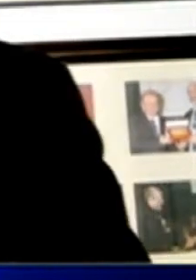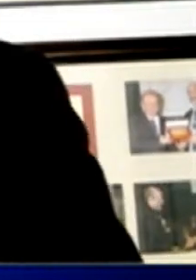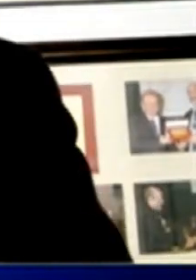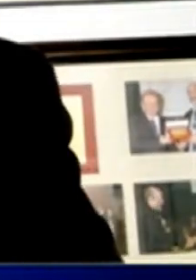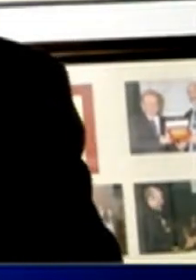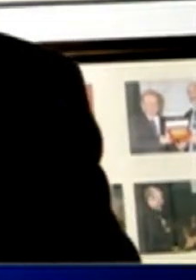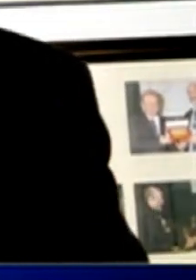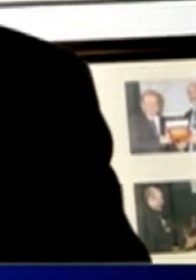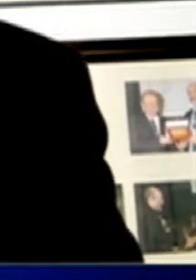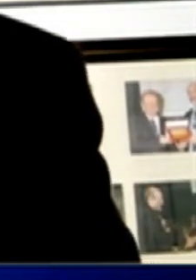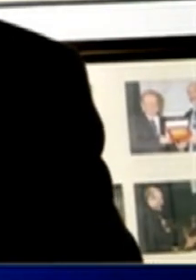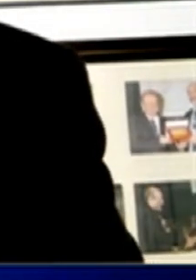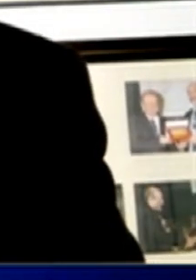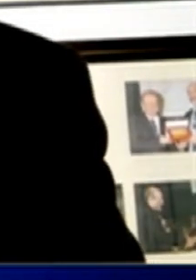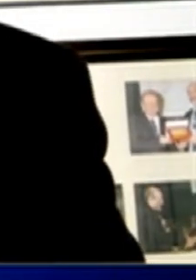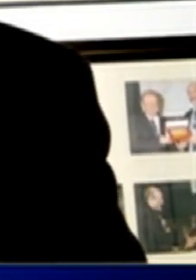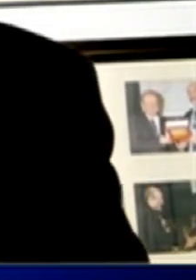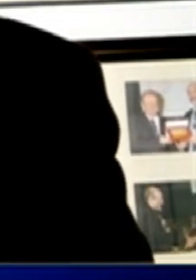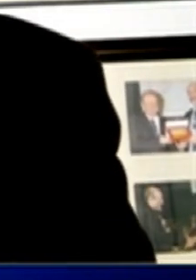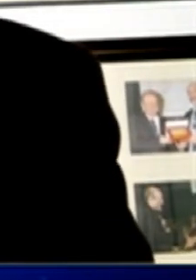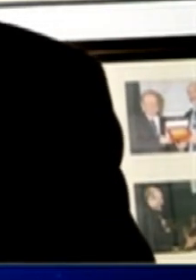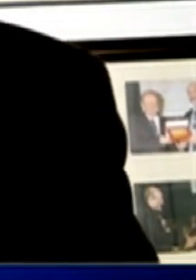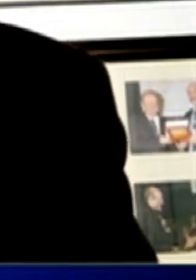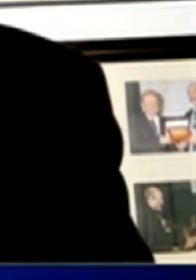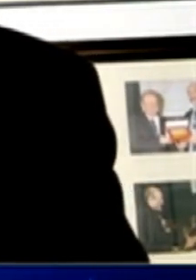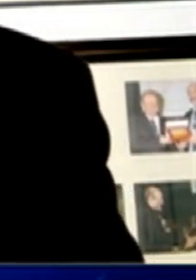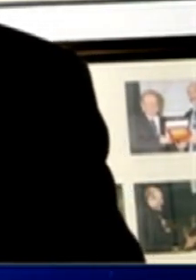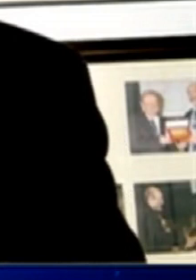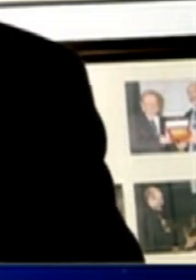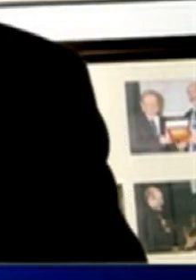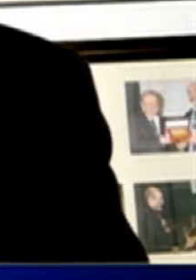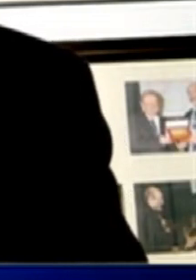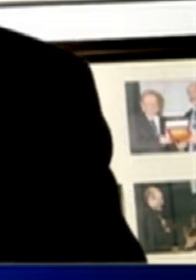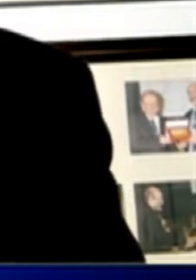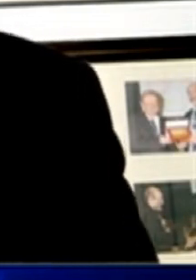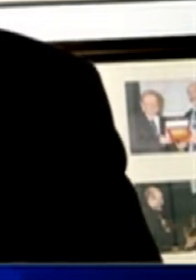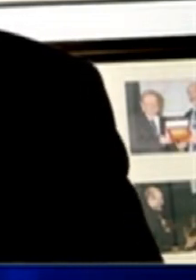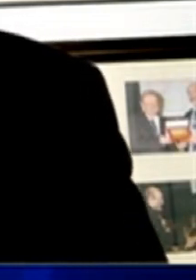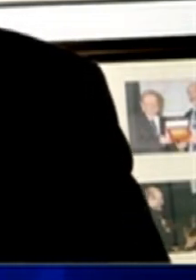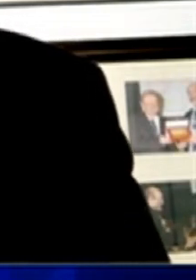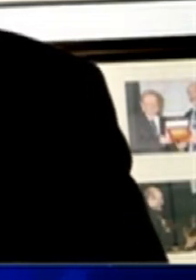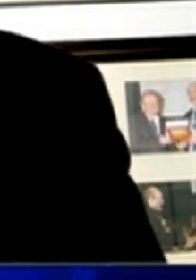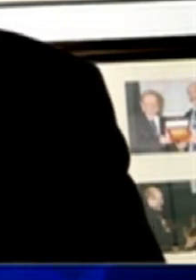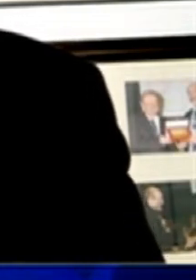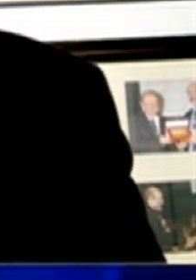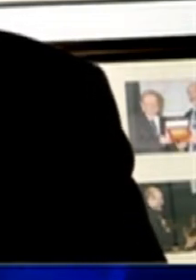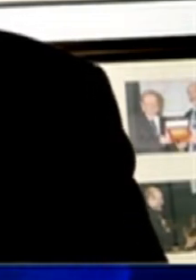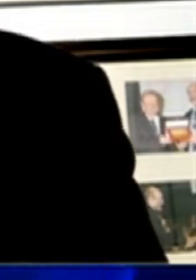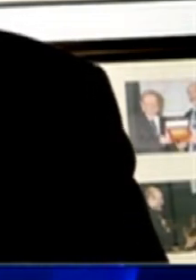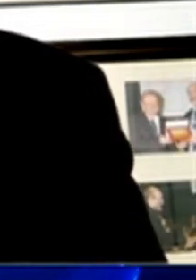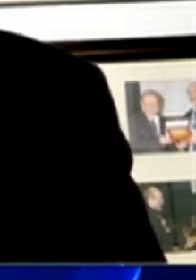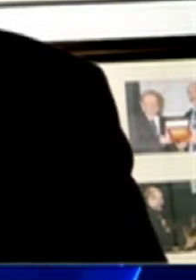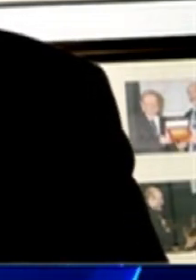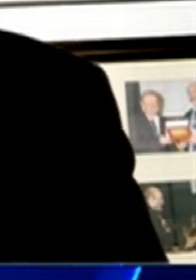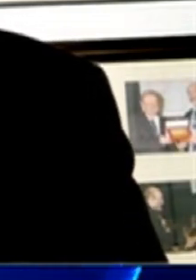What if you are taking medication for hypertension or diabetes or something else? The